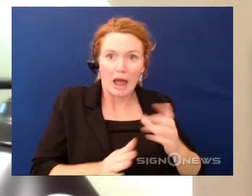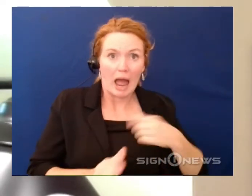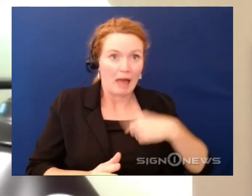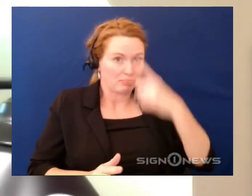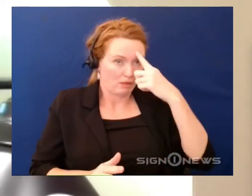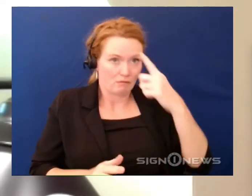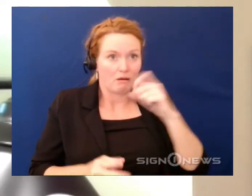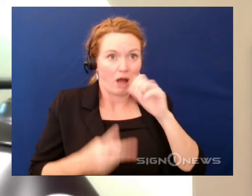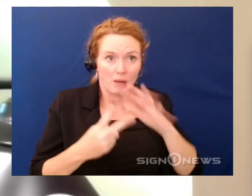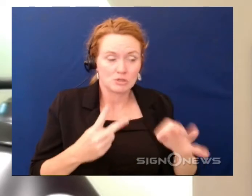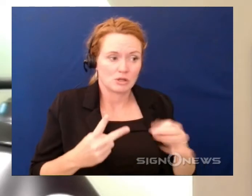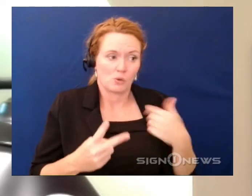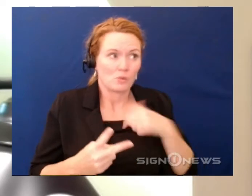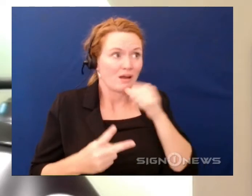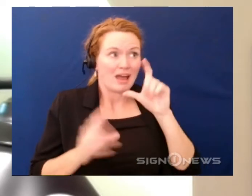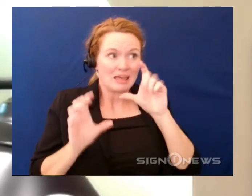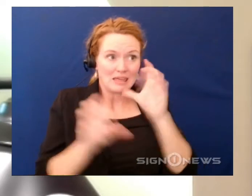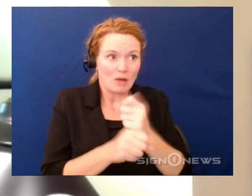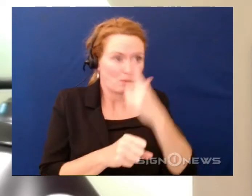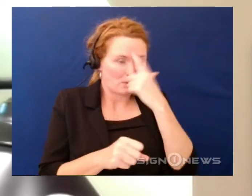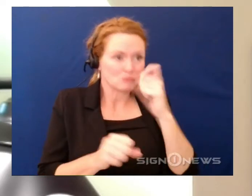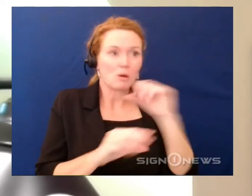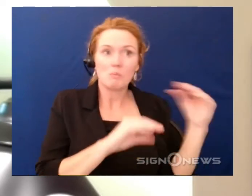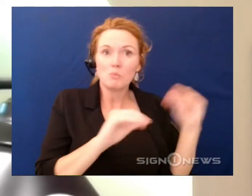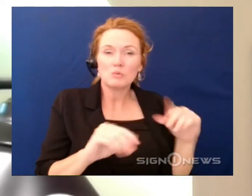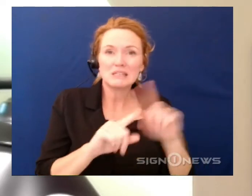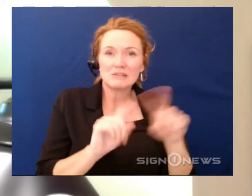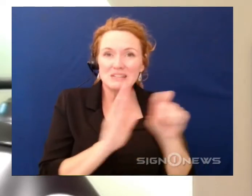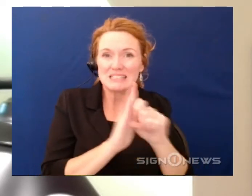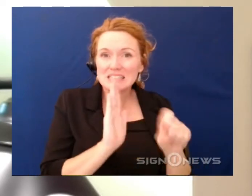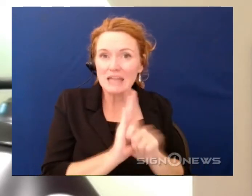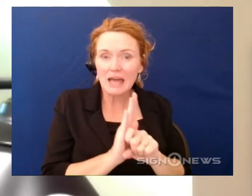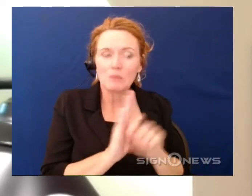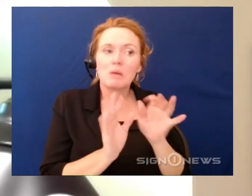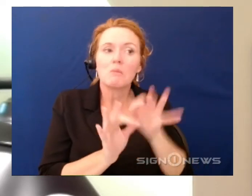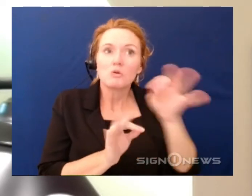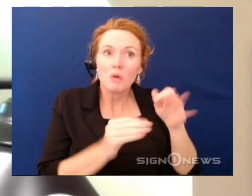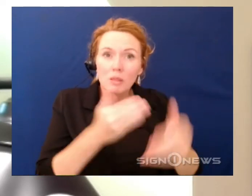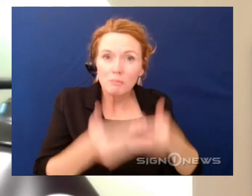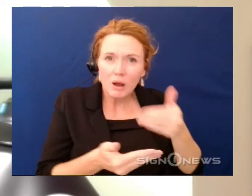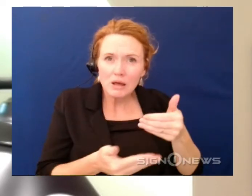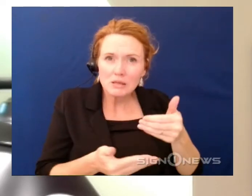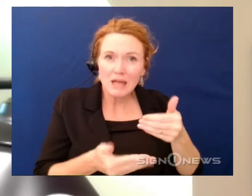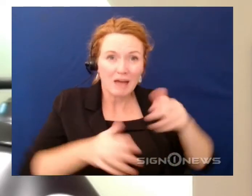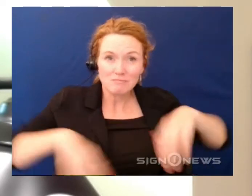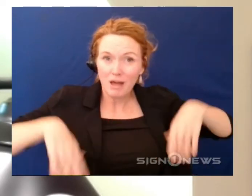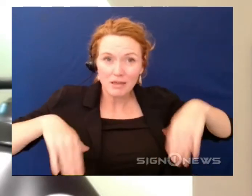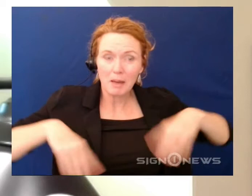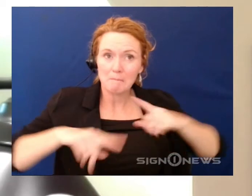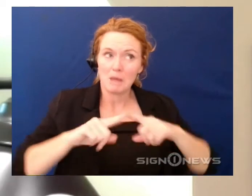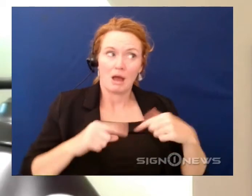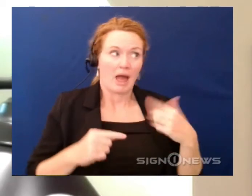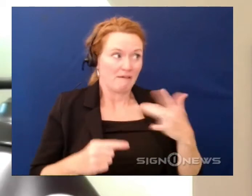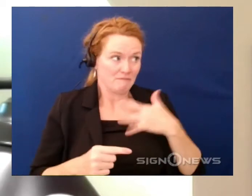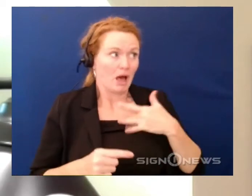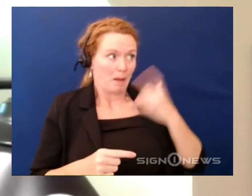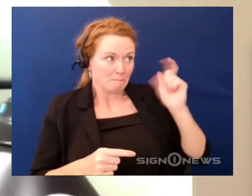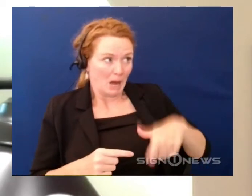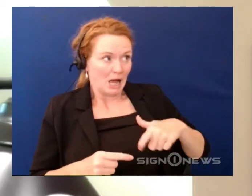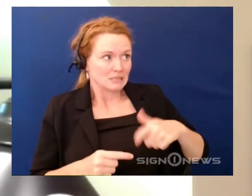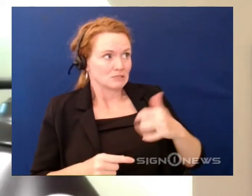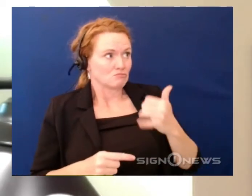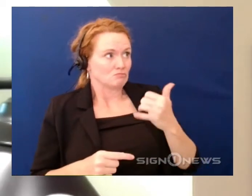get one because we were moving to a different state and postponed the process. I've still not done one, but up to now, I always felt I was doing something